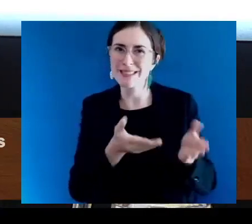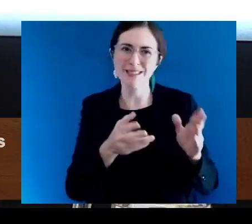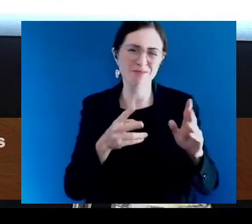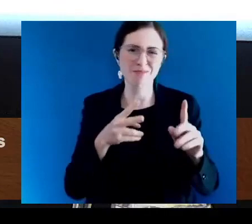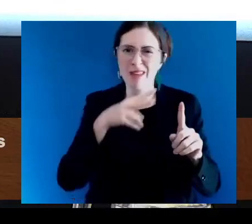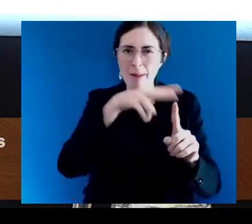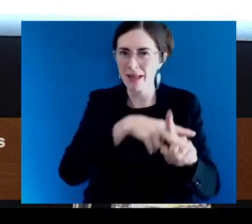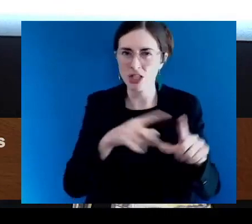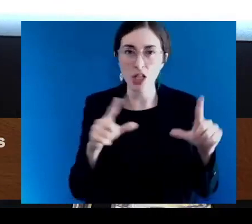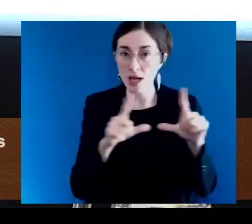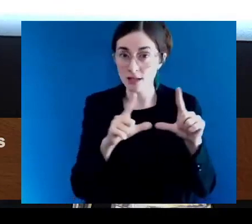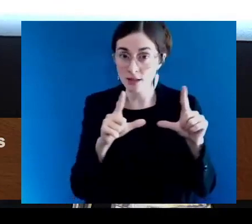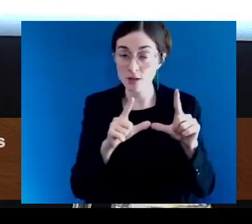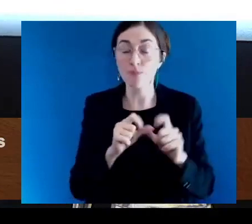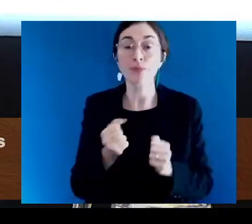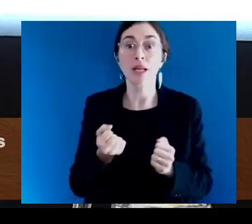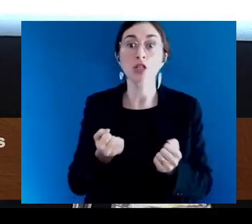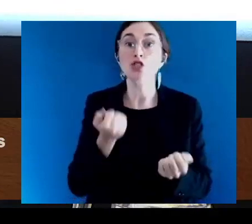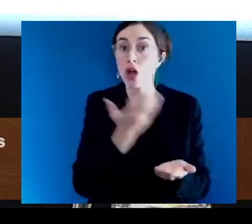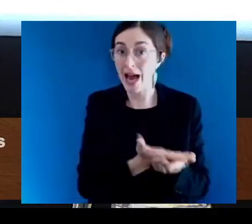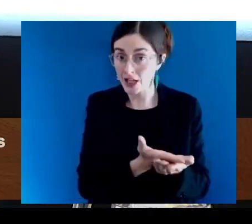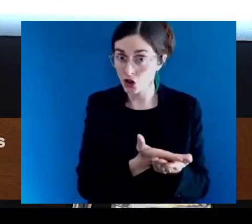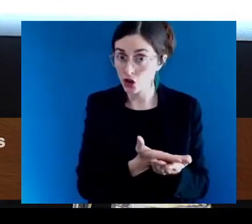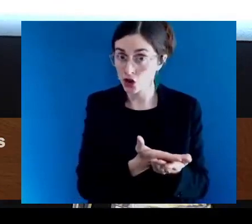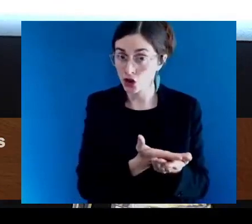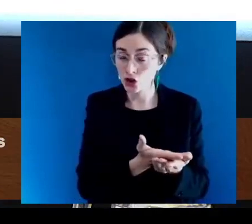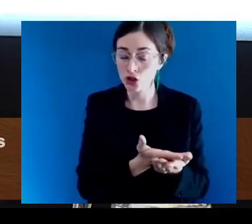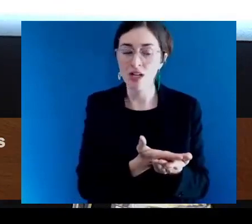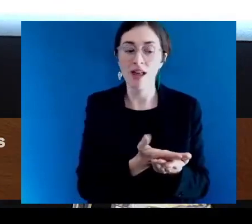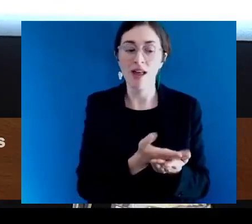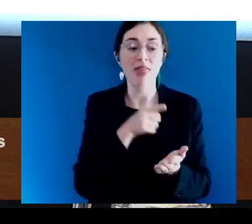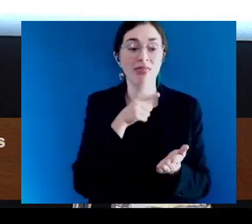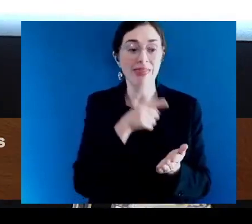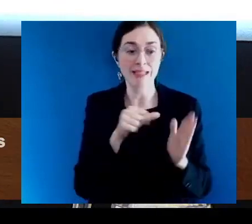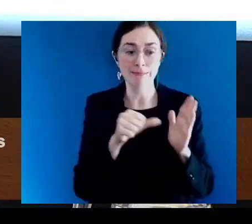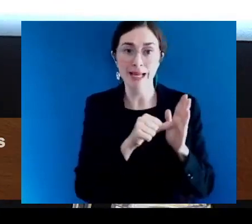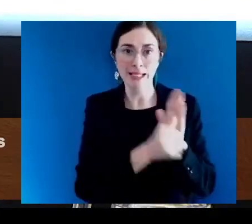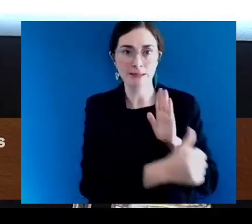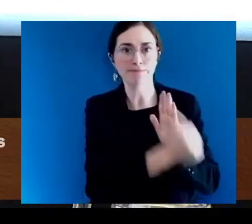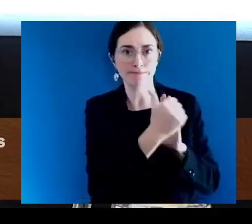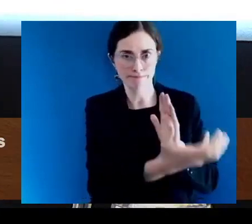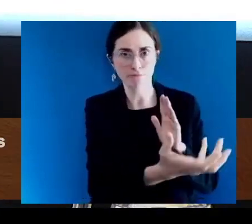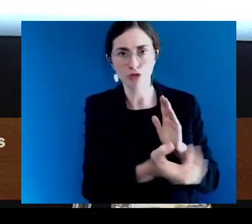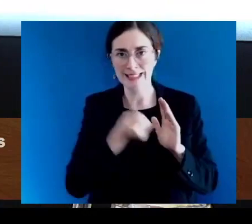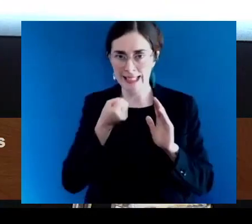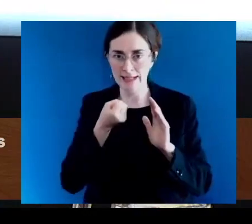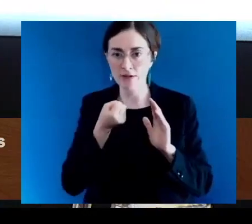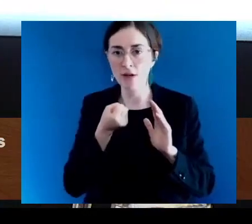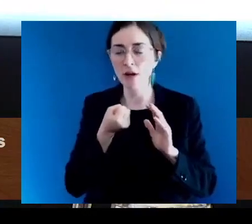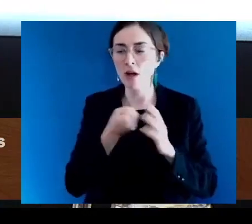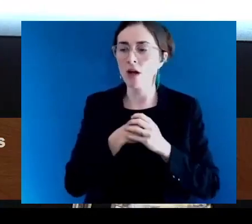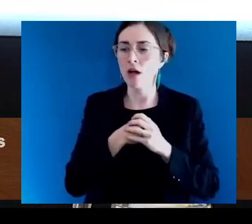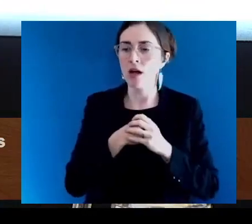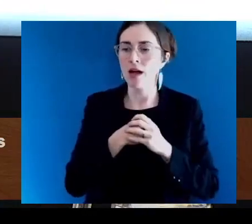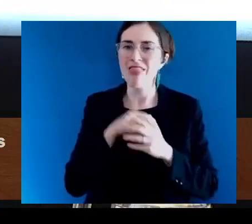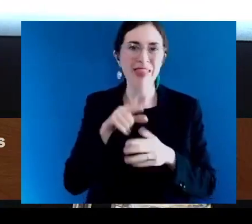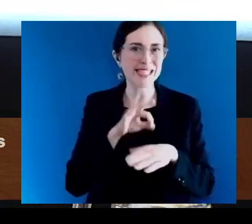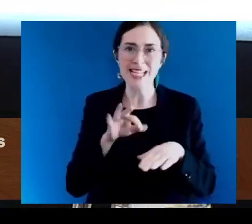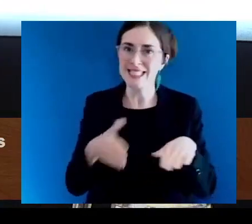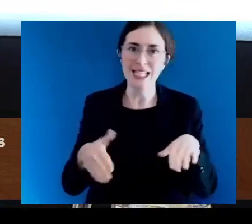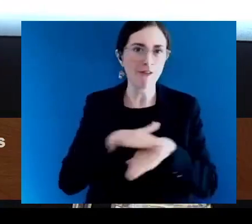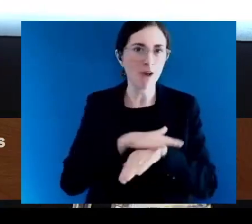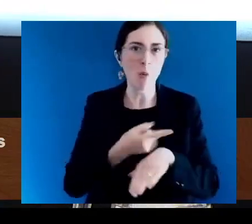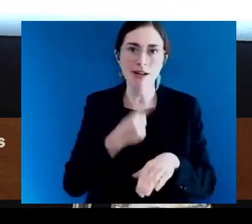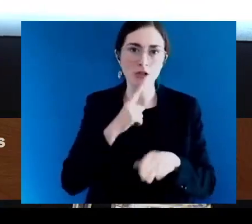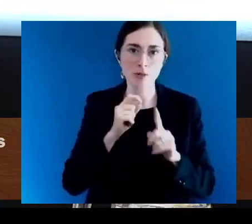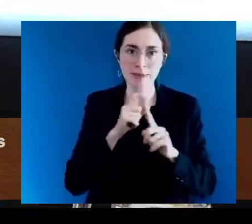gets charged to a proponent. And that is the money that is received for it. It doesn't cover 100% of the